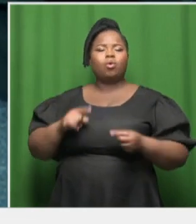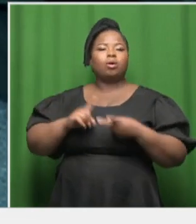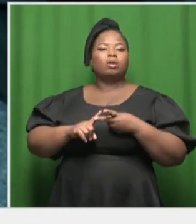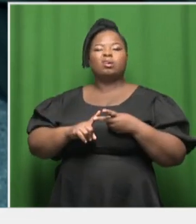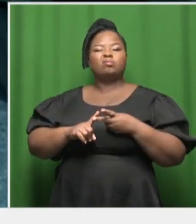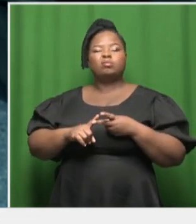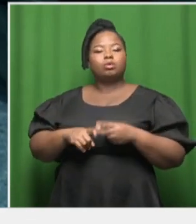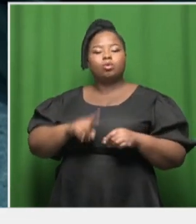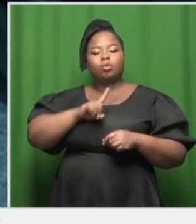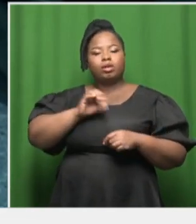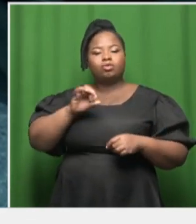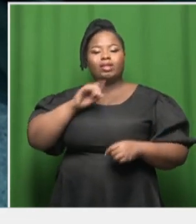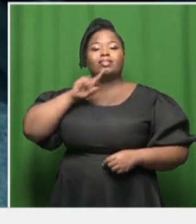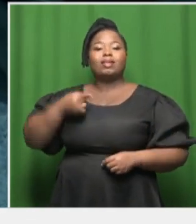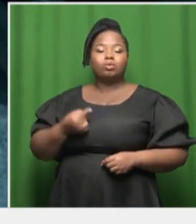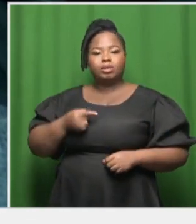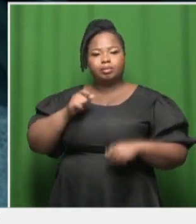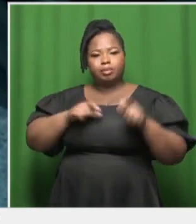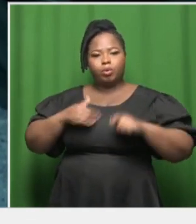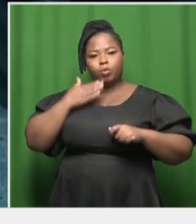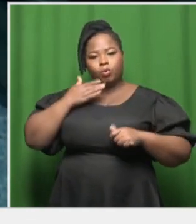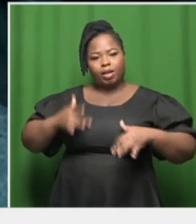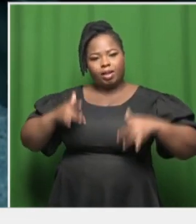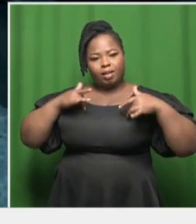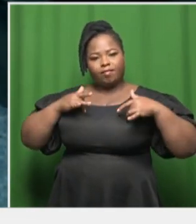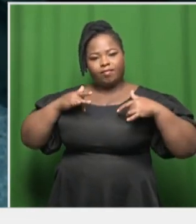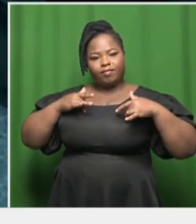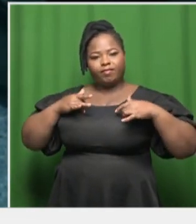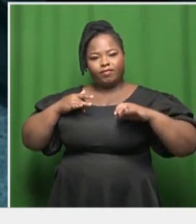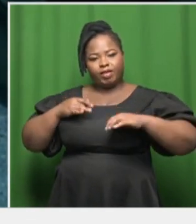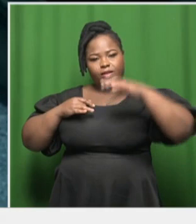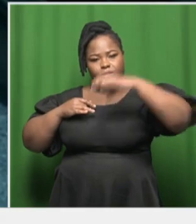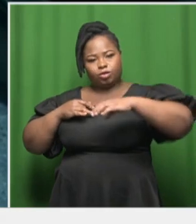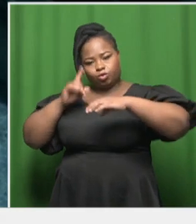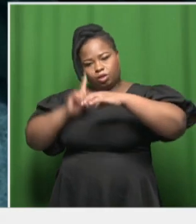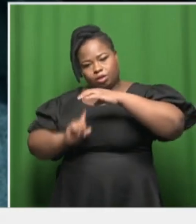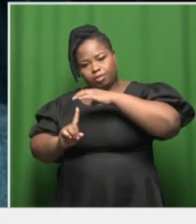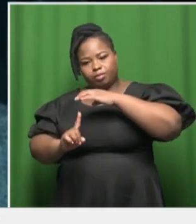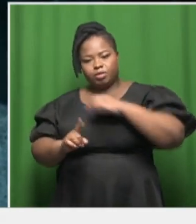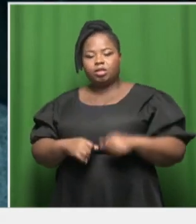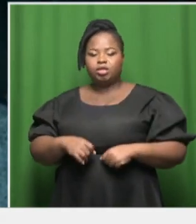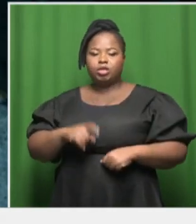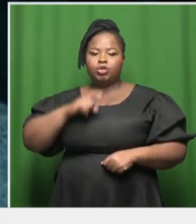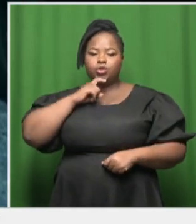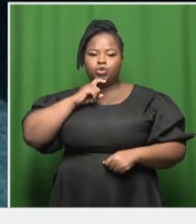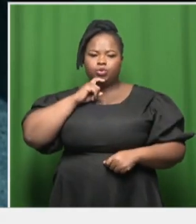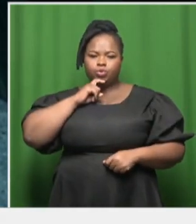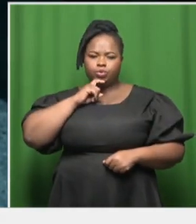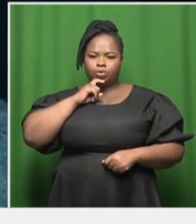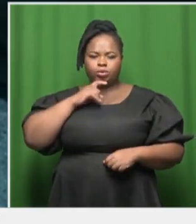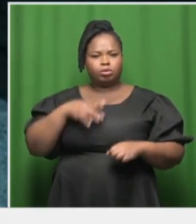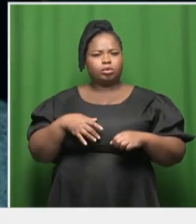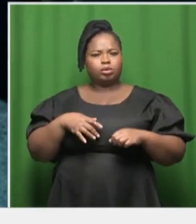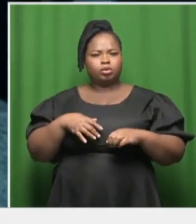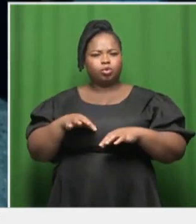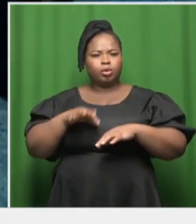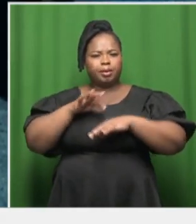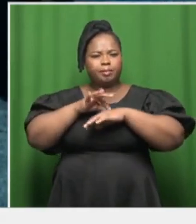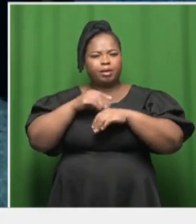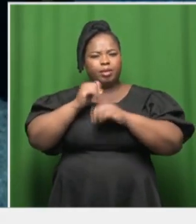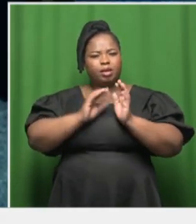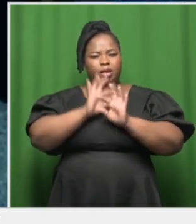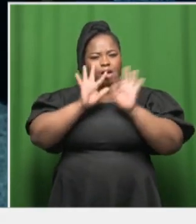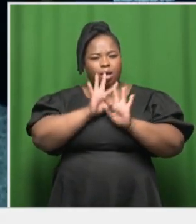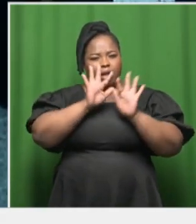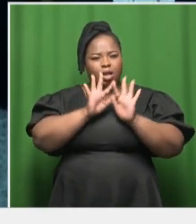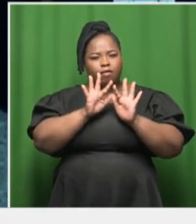ago cave dwellers mixed ochre pigment in an abalone shell. This